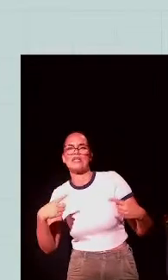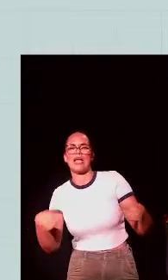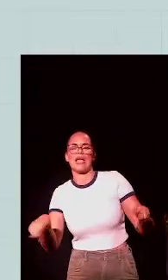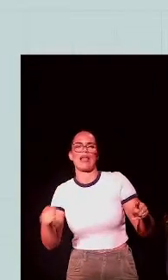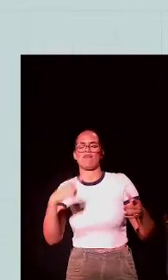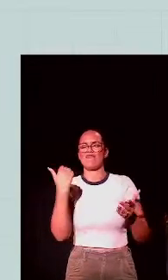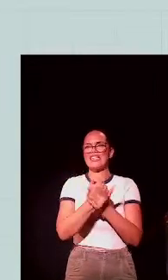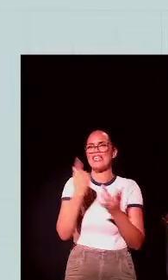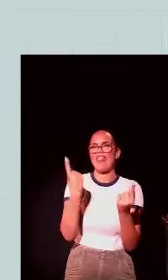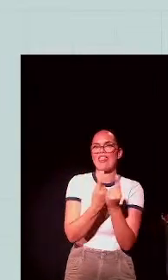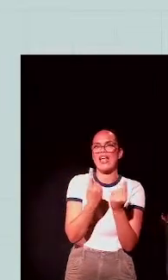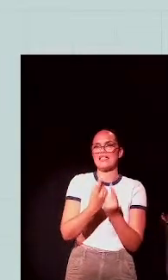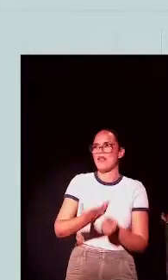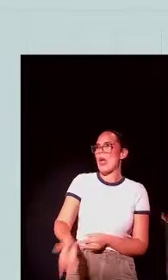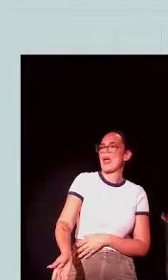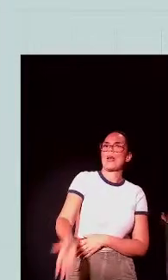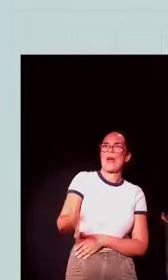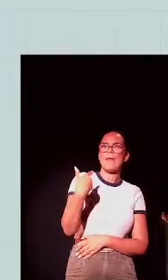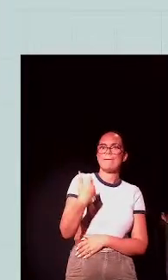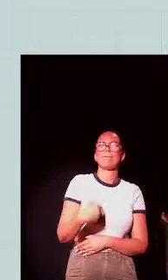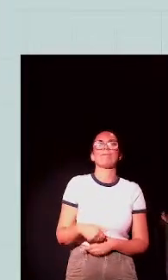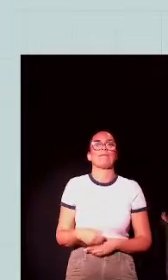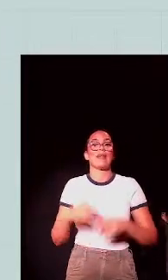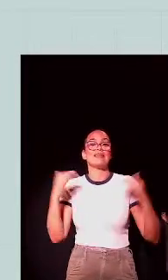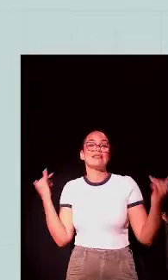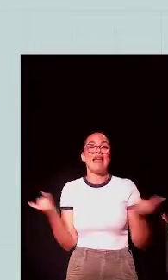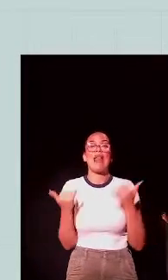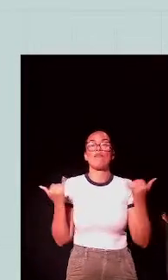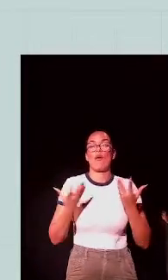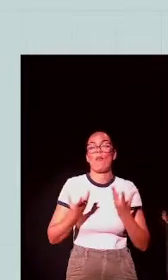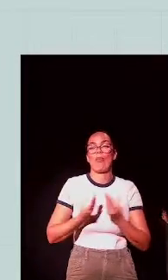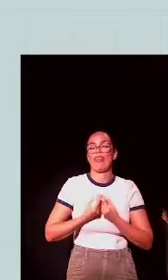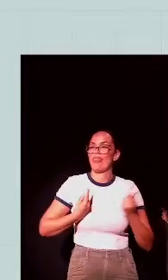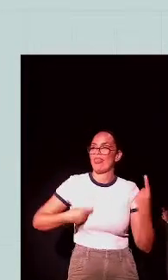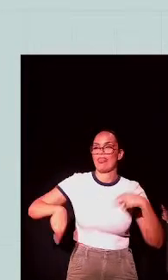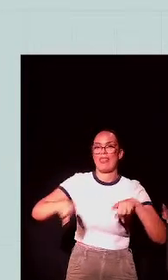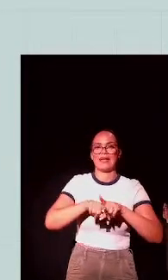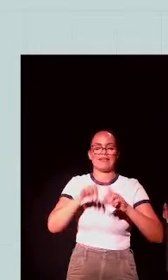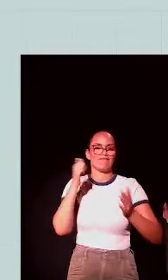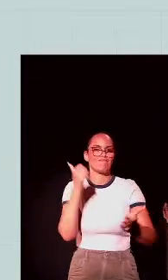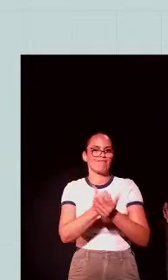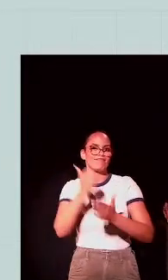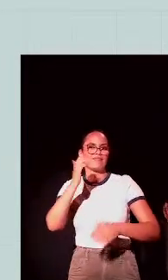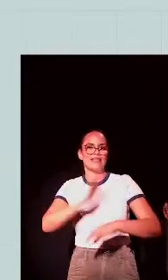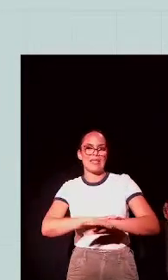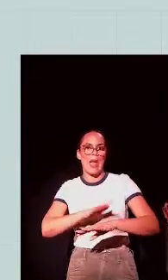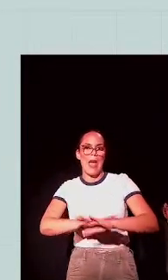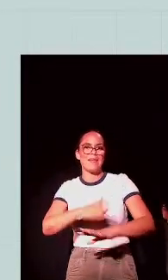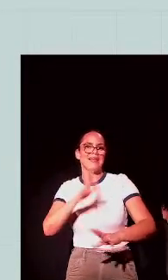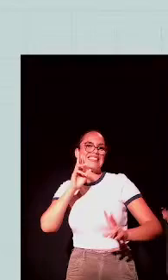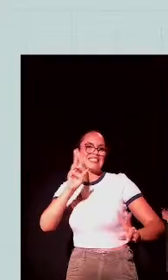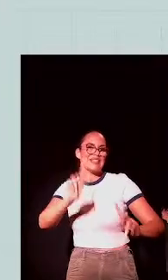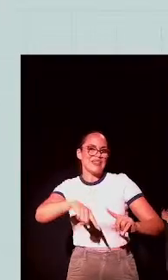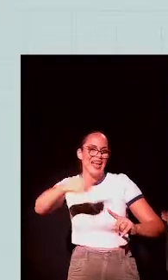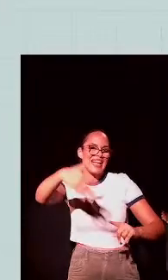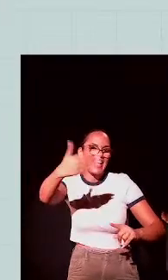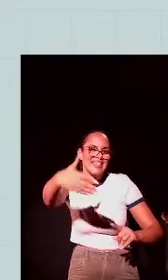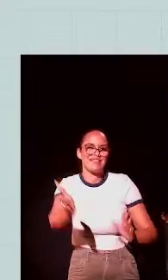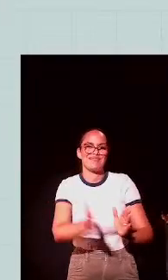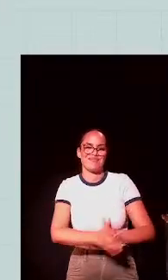stuff. So please do come, celebrate music making with us, and have a great time. Fabulous. All right, we'll see you next time.